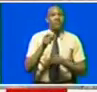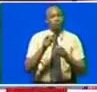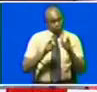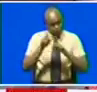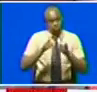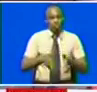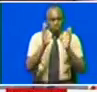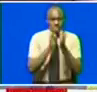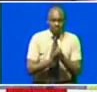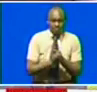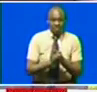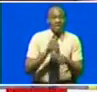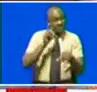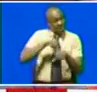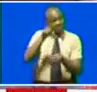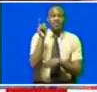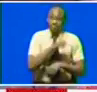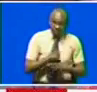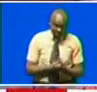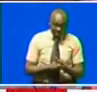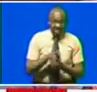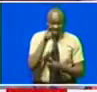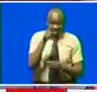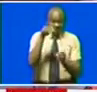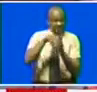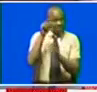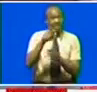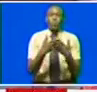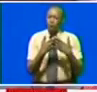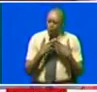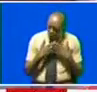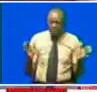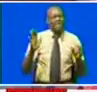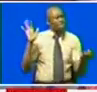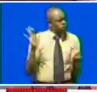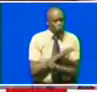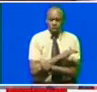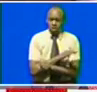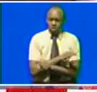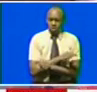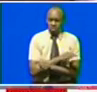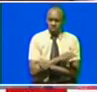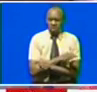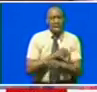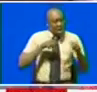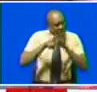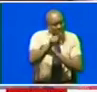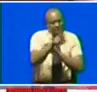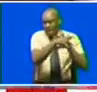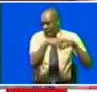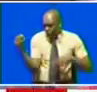corridor. So, end of the day, I think this investment will open up completely the entry and